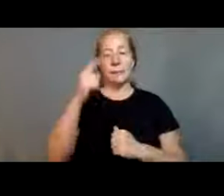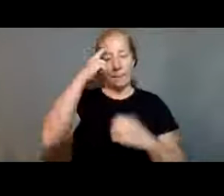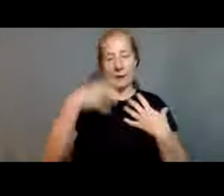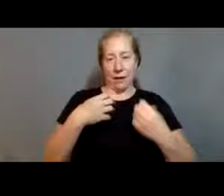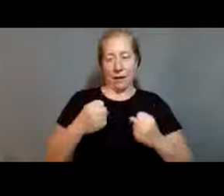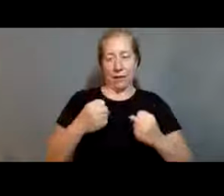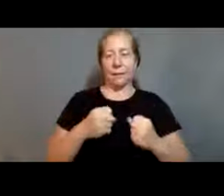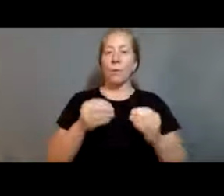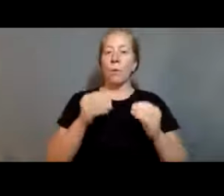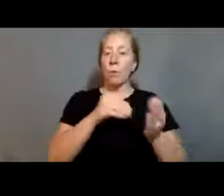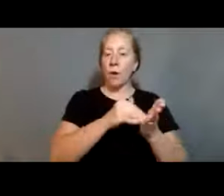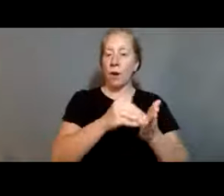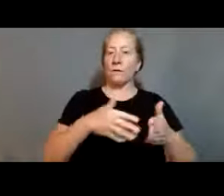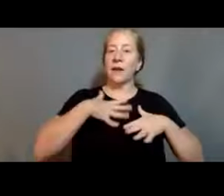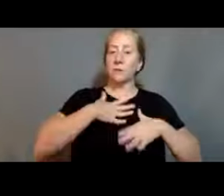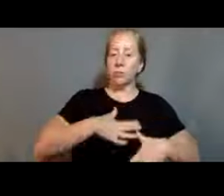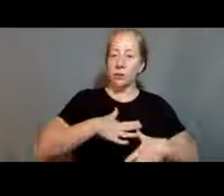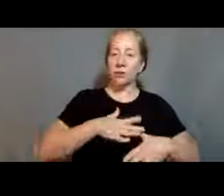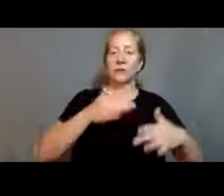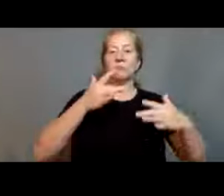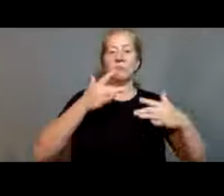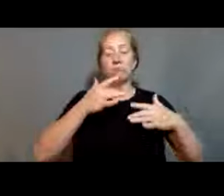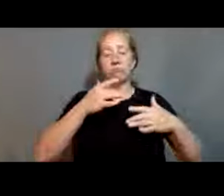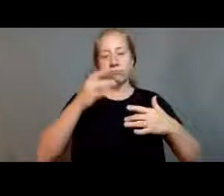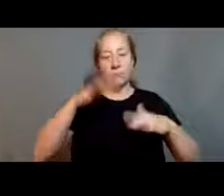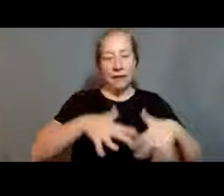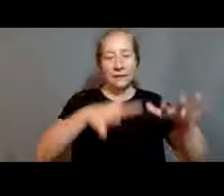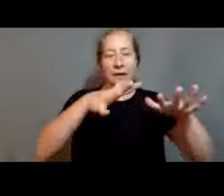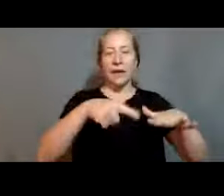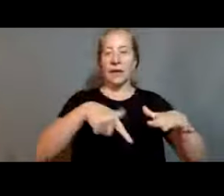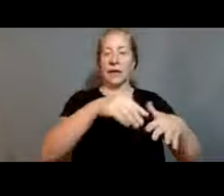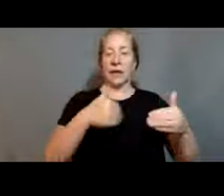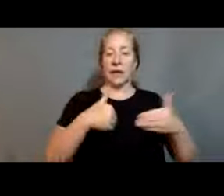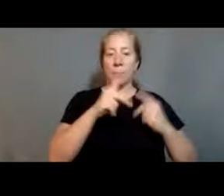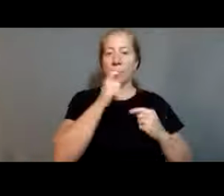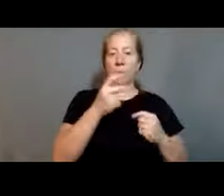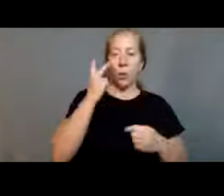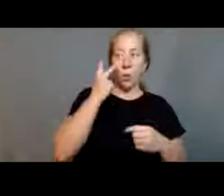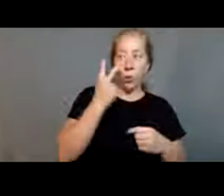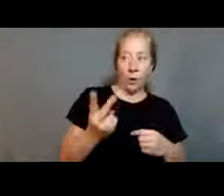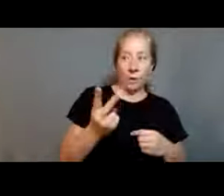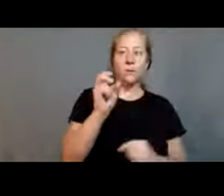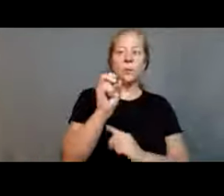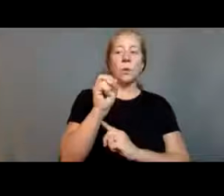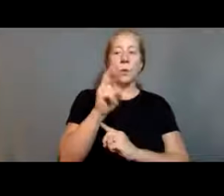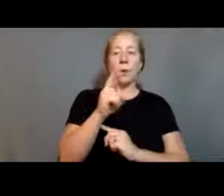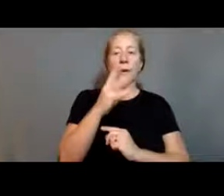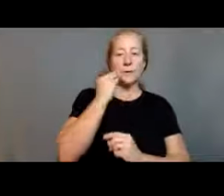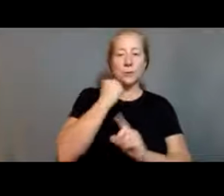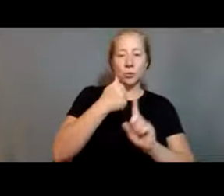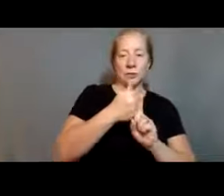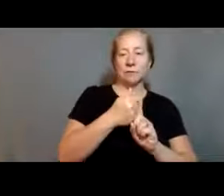of depression and anxiety that are experienced by youth who have either witnessed or experienced racism